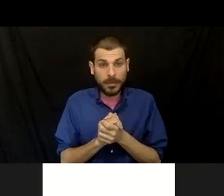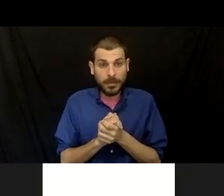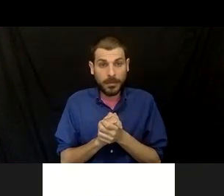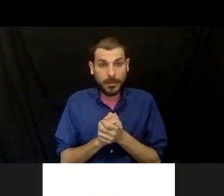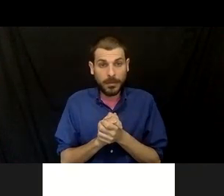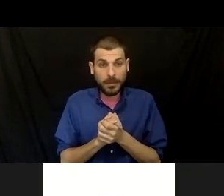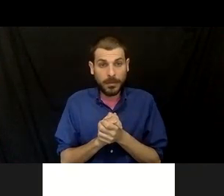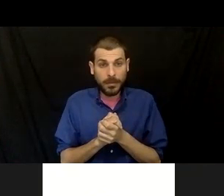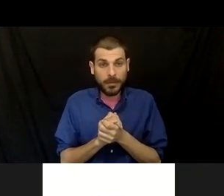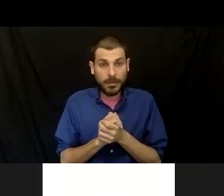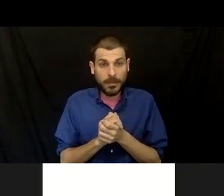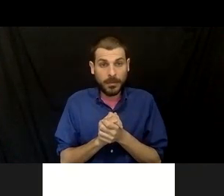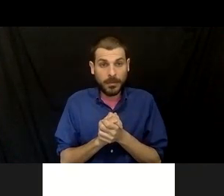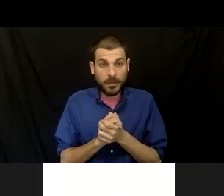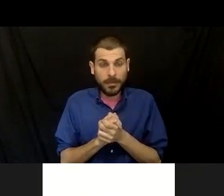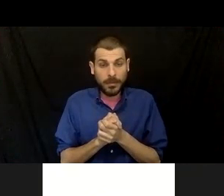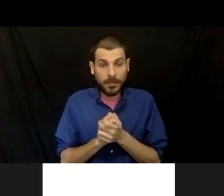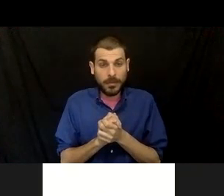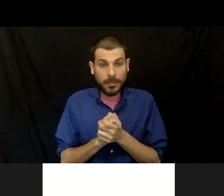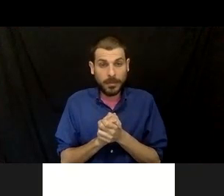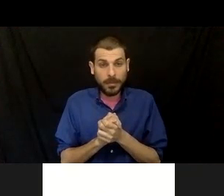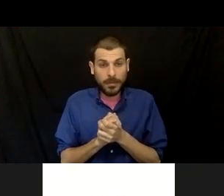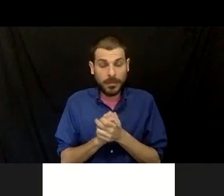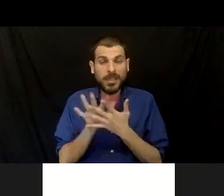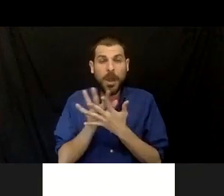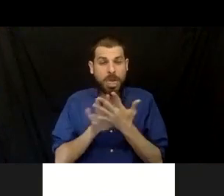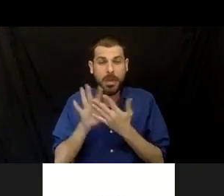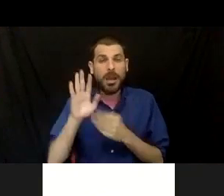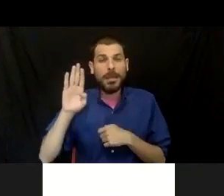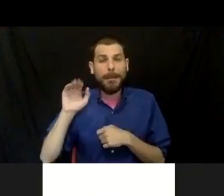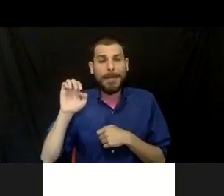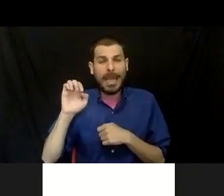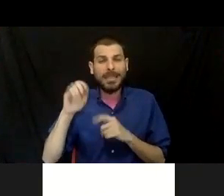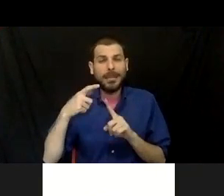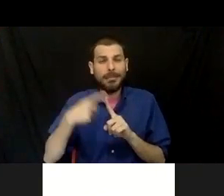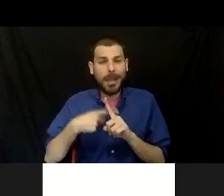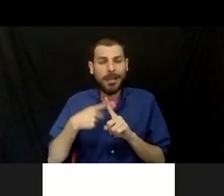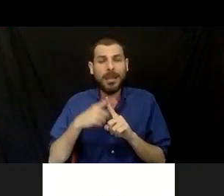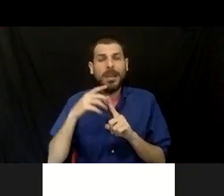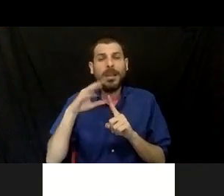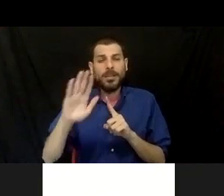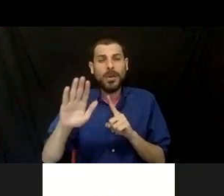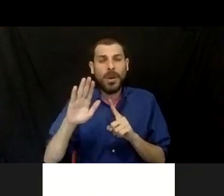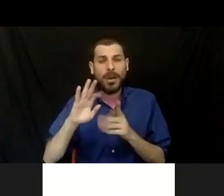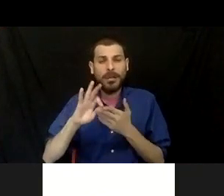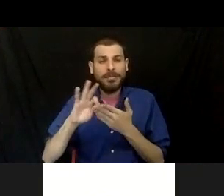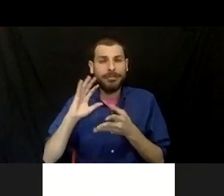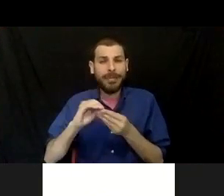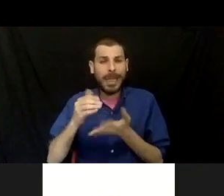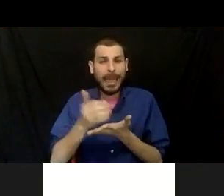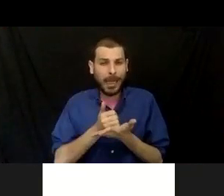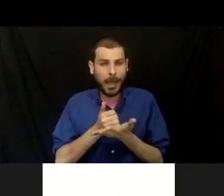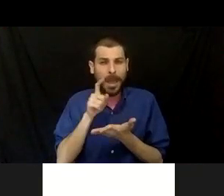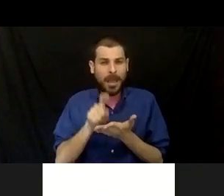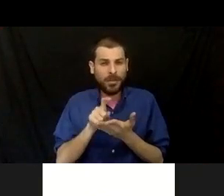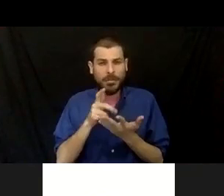calendar quarter of the base year. So all this is really confusing. Basically, the way that they calculate this base